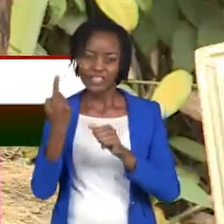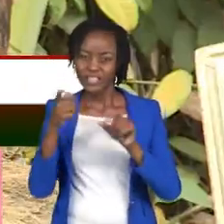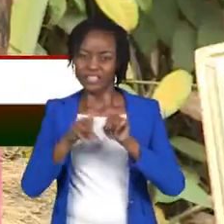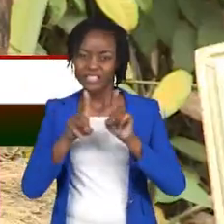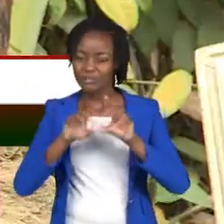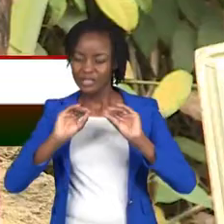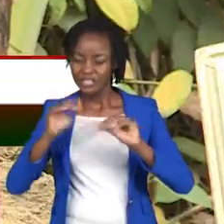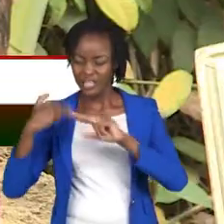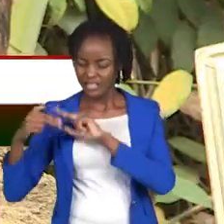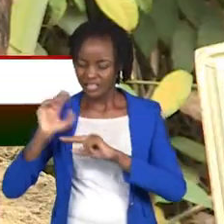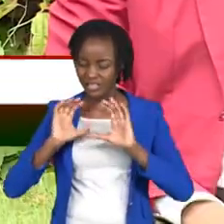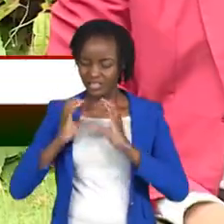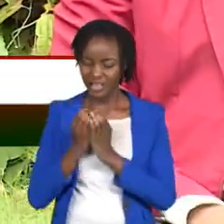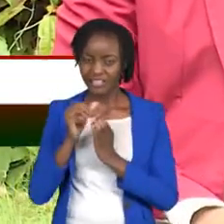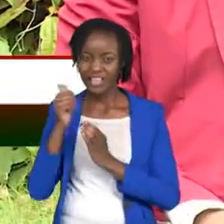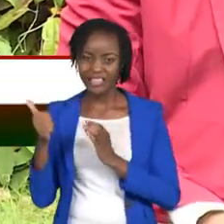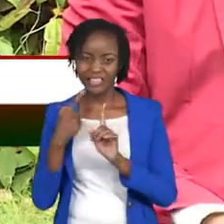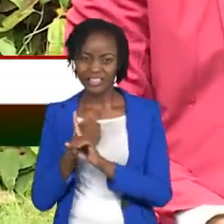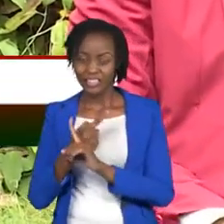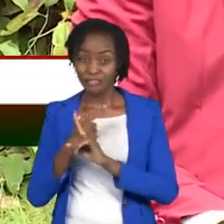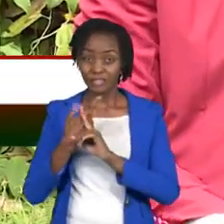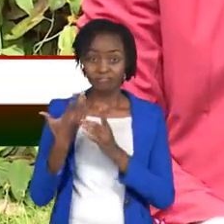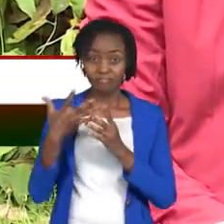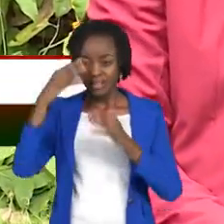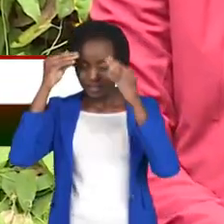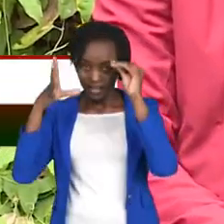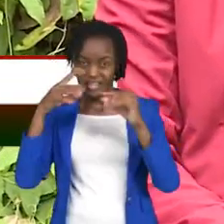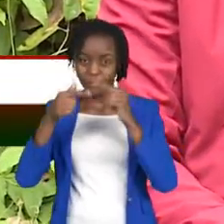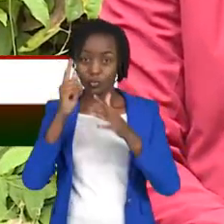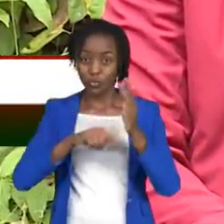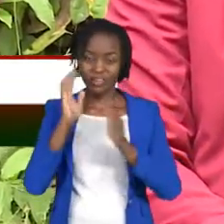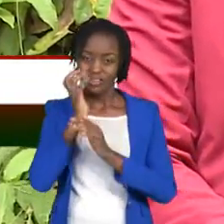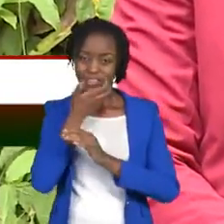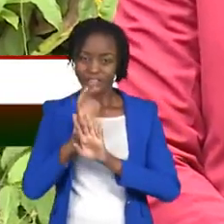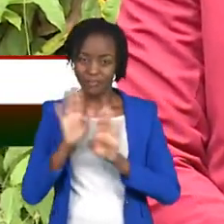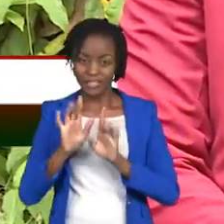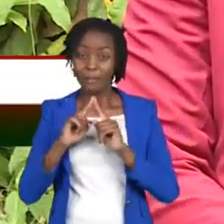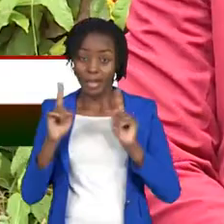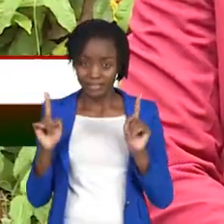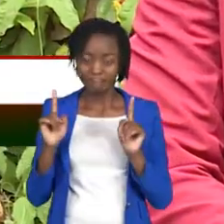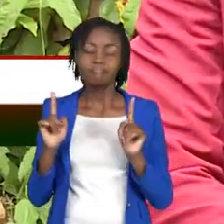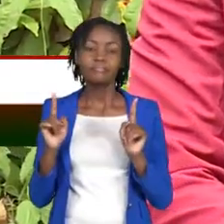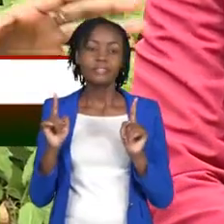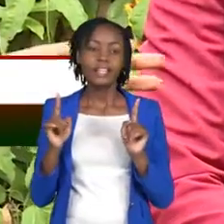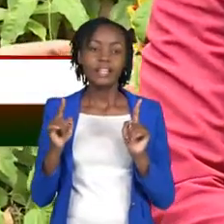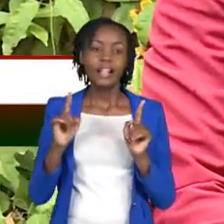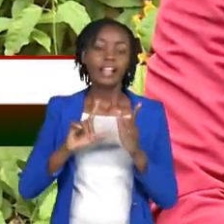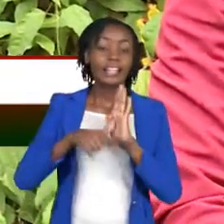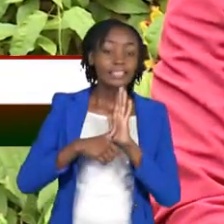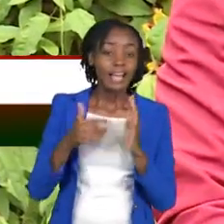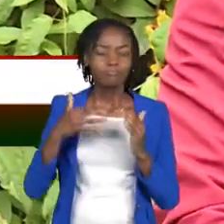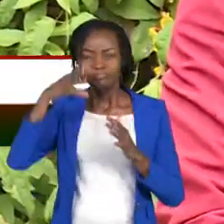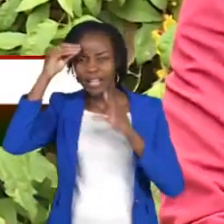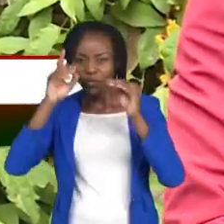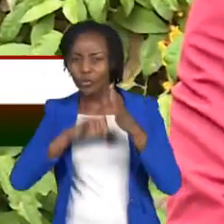history, social studies, just all about Kenyatta. But we came to understand that apart from Kenyatta, they were the Kapinguria